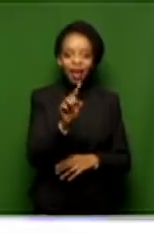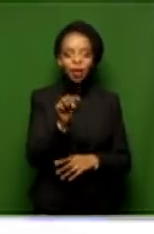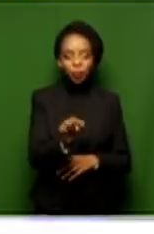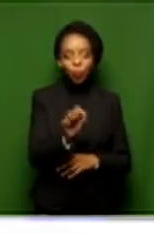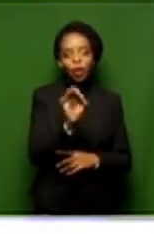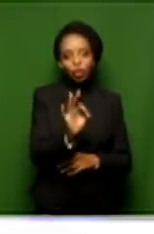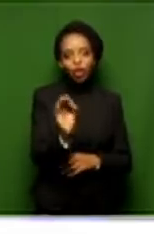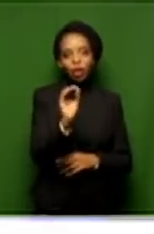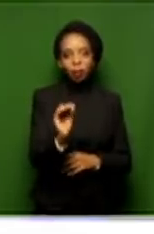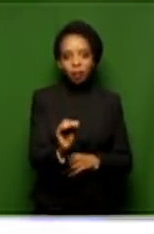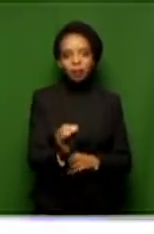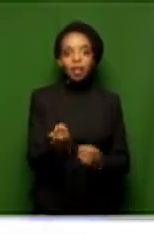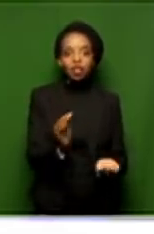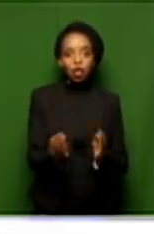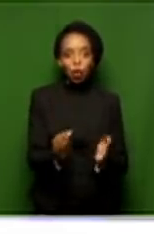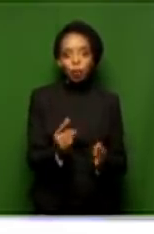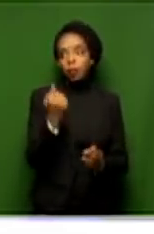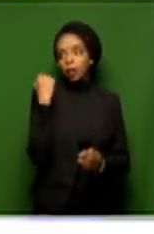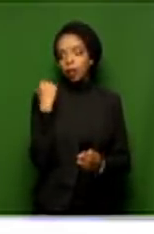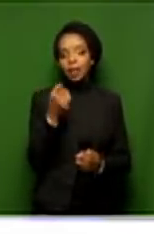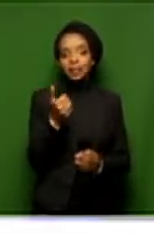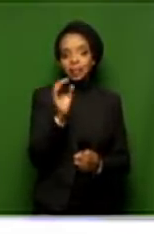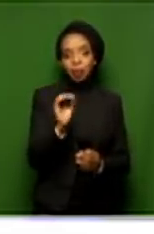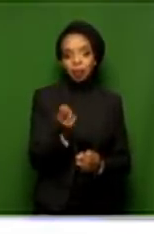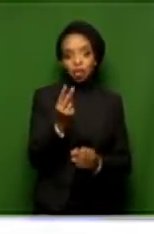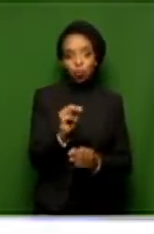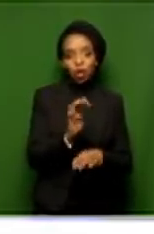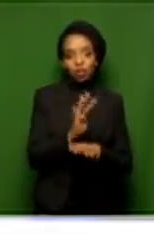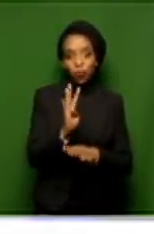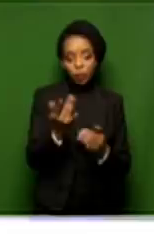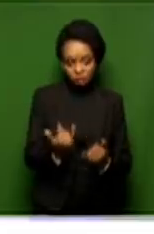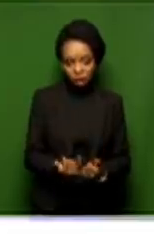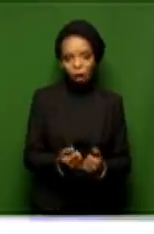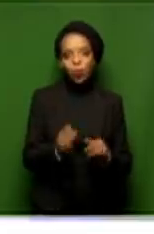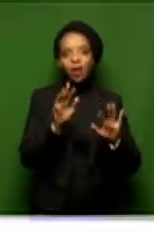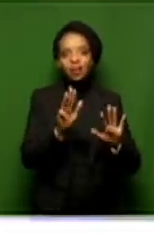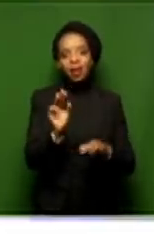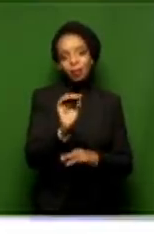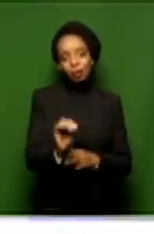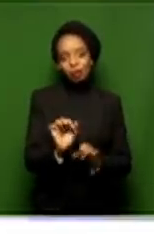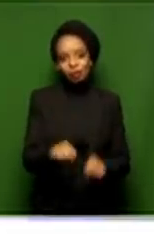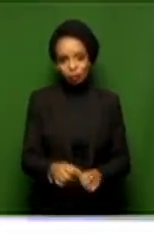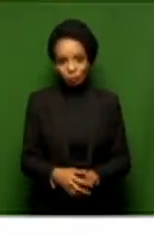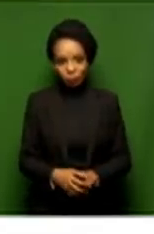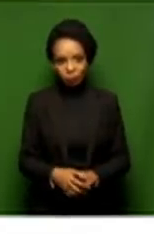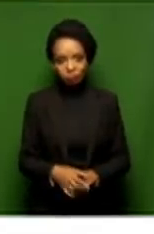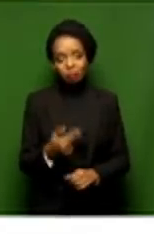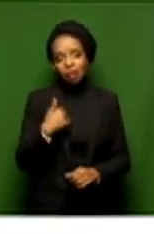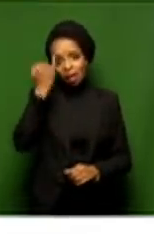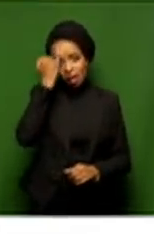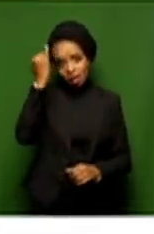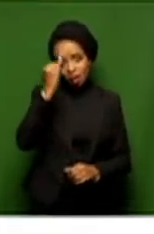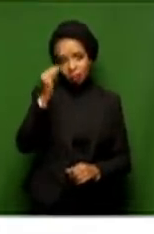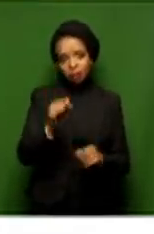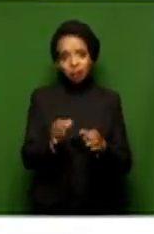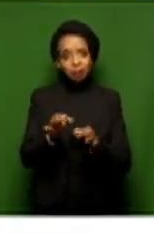9.3%. And compared to the 6% that they had previously. And I would imagine then a party like Good, what